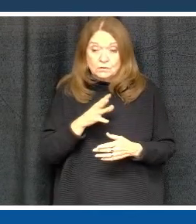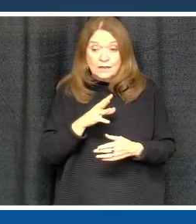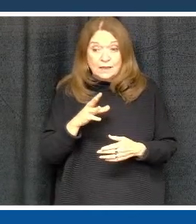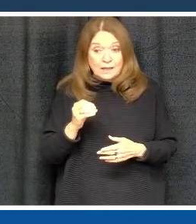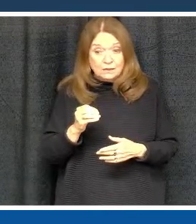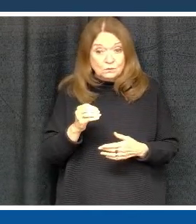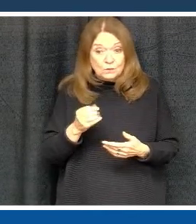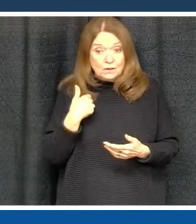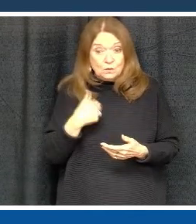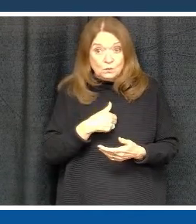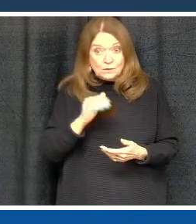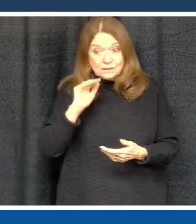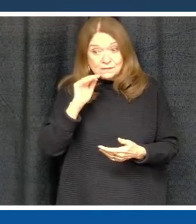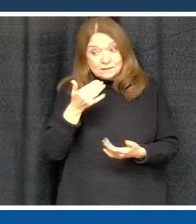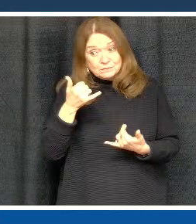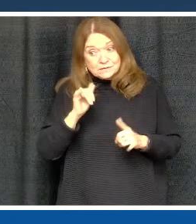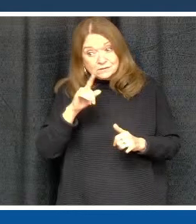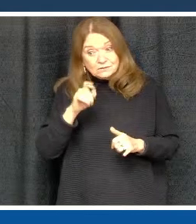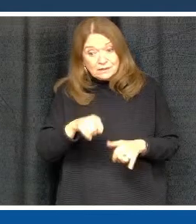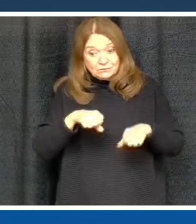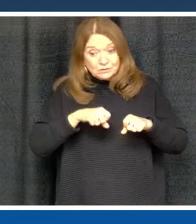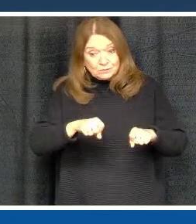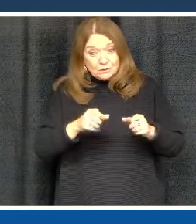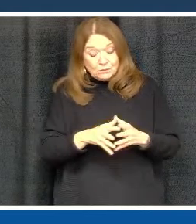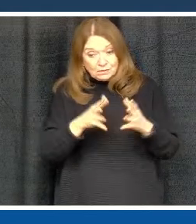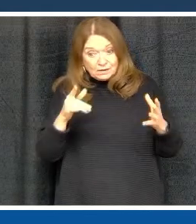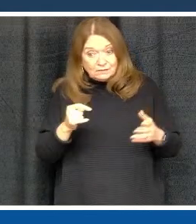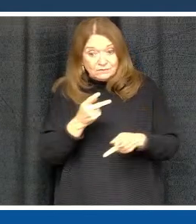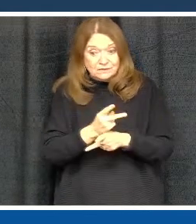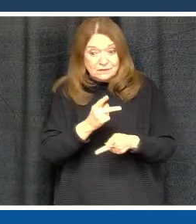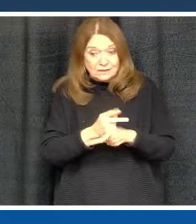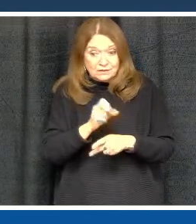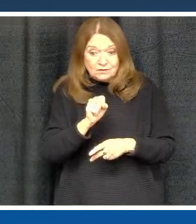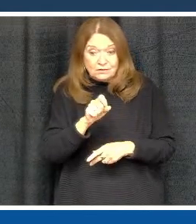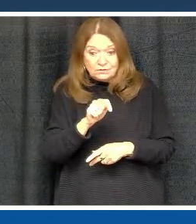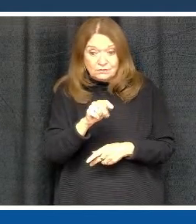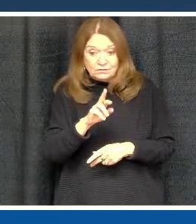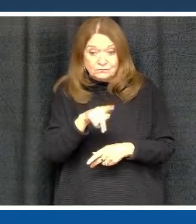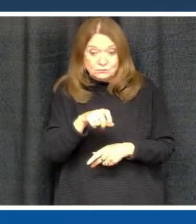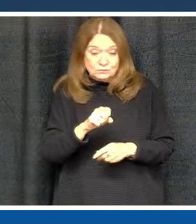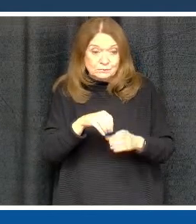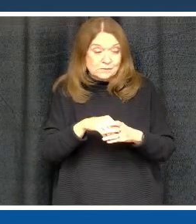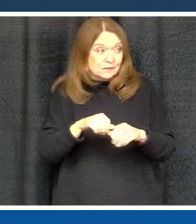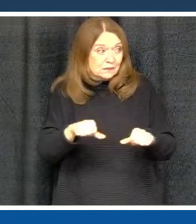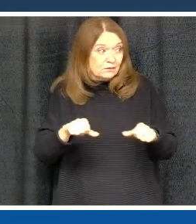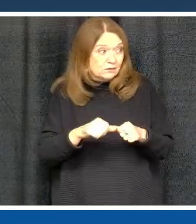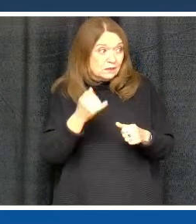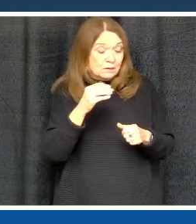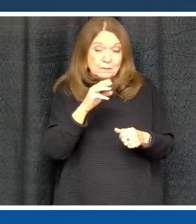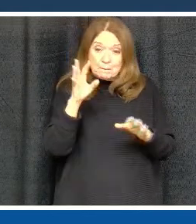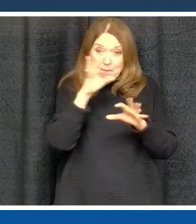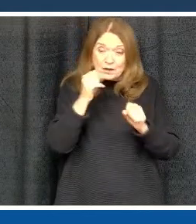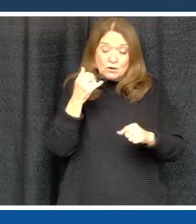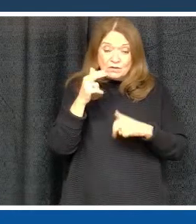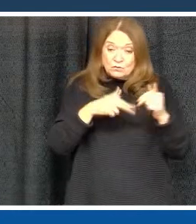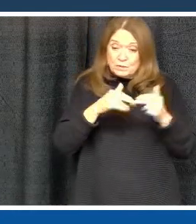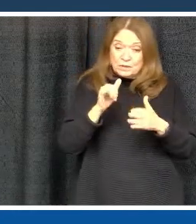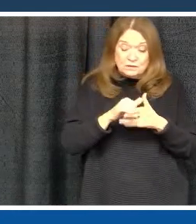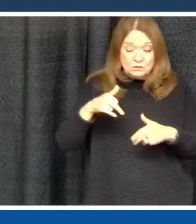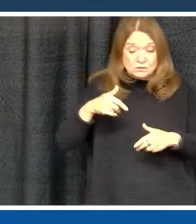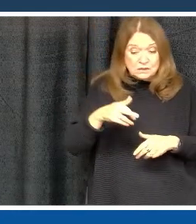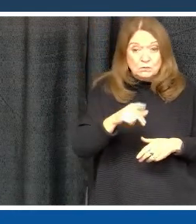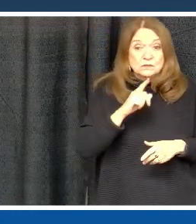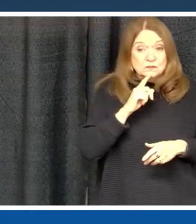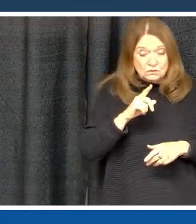well, we still seem to have to mow a lot of strips that are along and take care of strips that are in areas. Mayor, if we're building those sidewalks, there are sidewalks